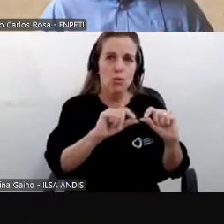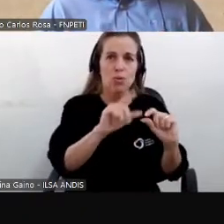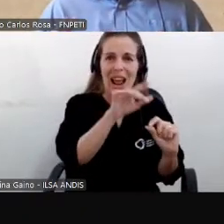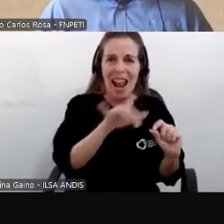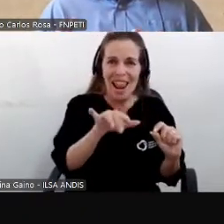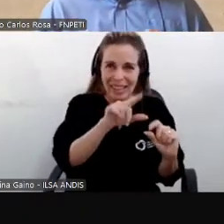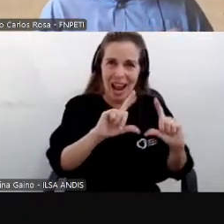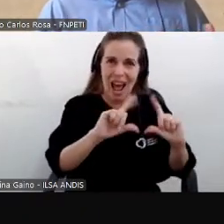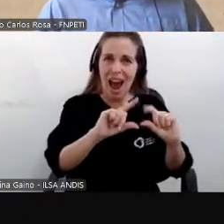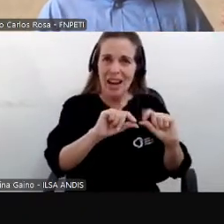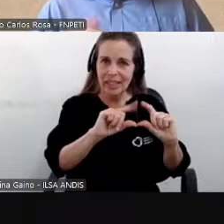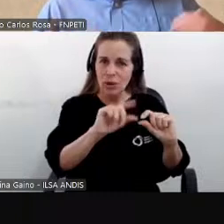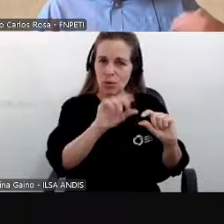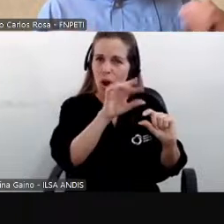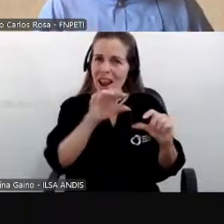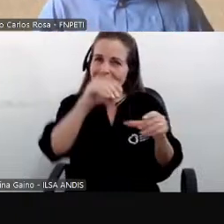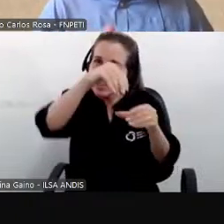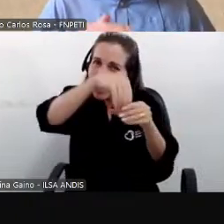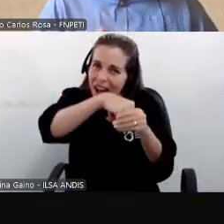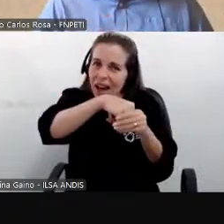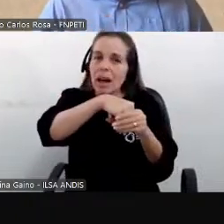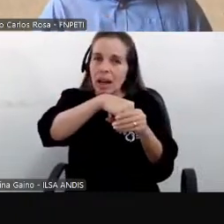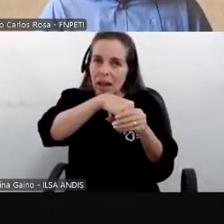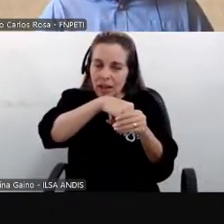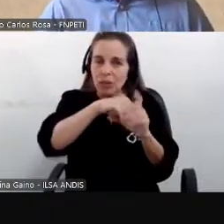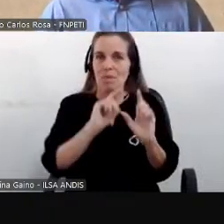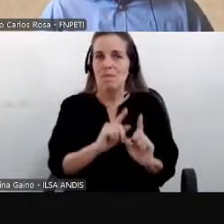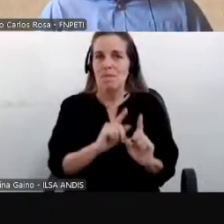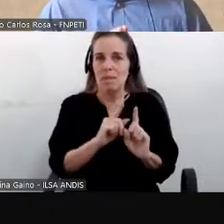close that one